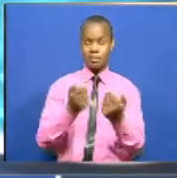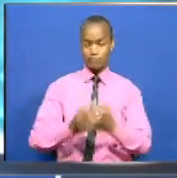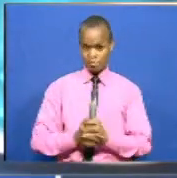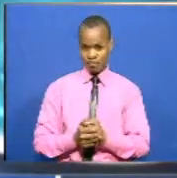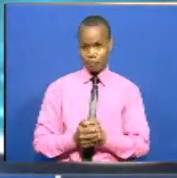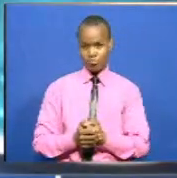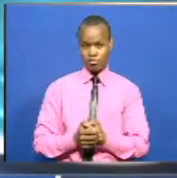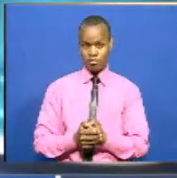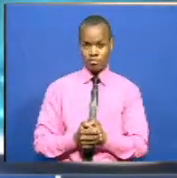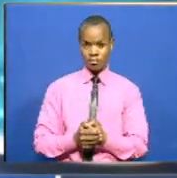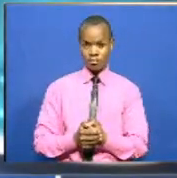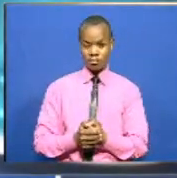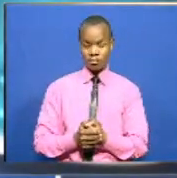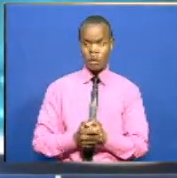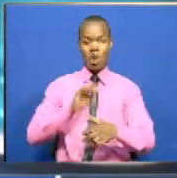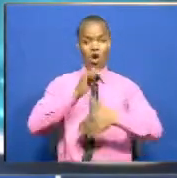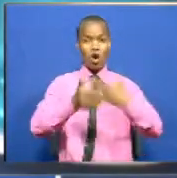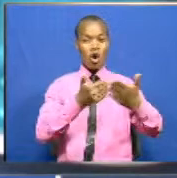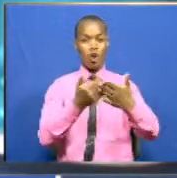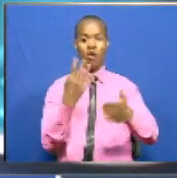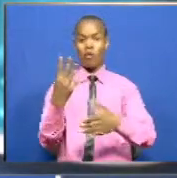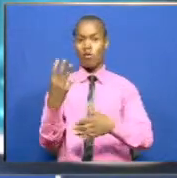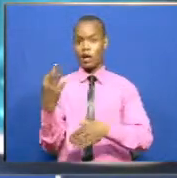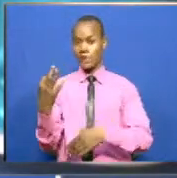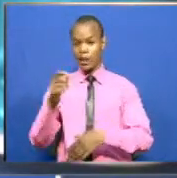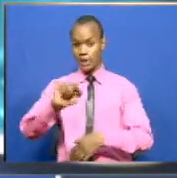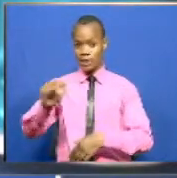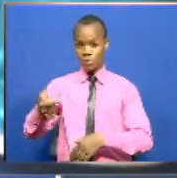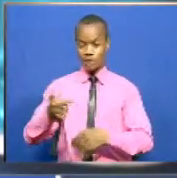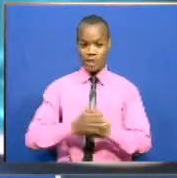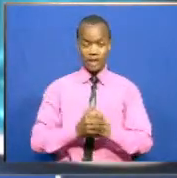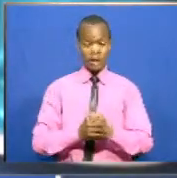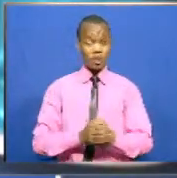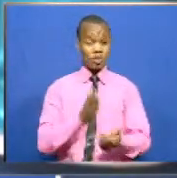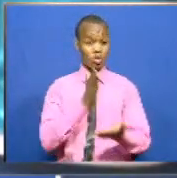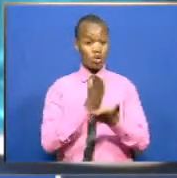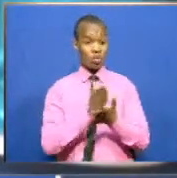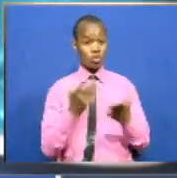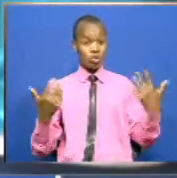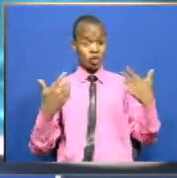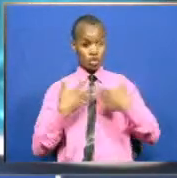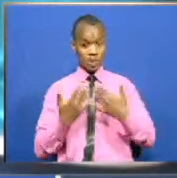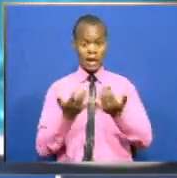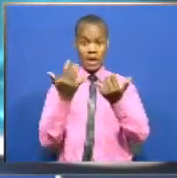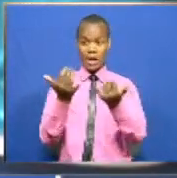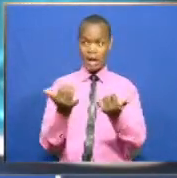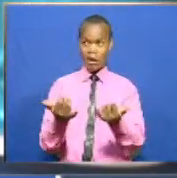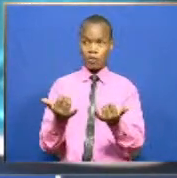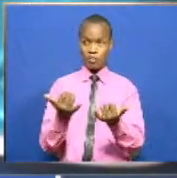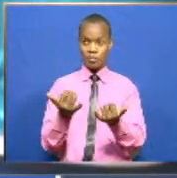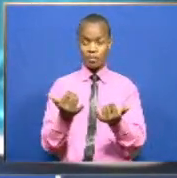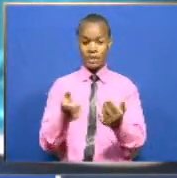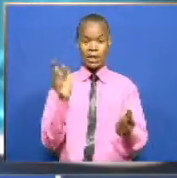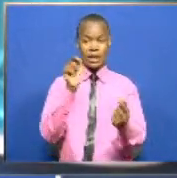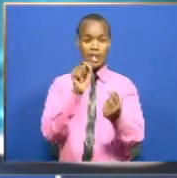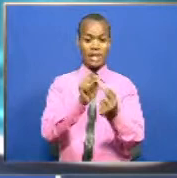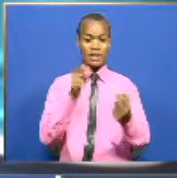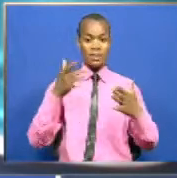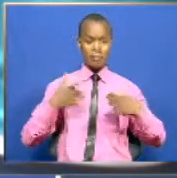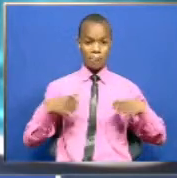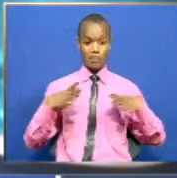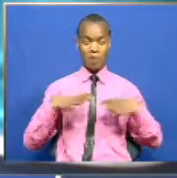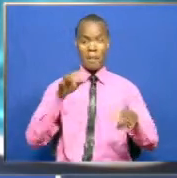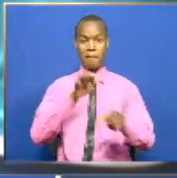at 43,000. It is an alarming one, and now that we are conducting mass testing here